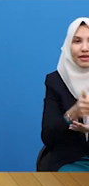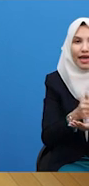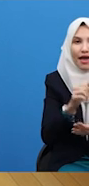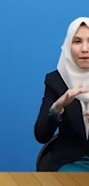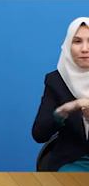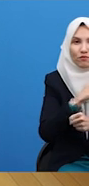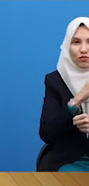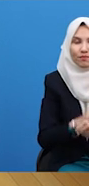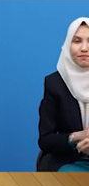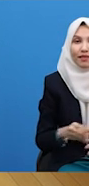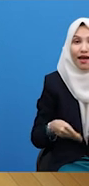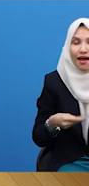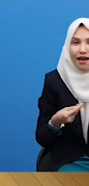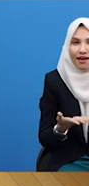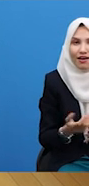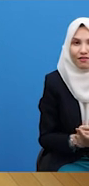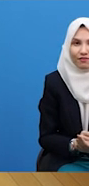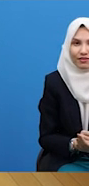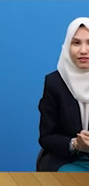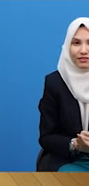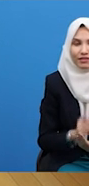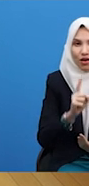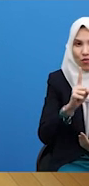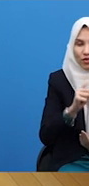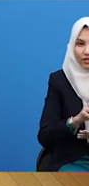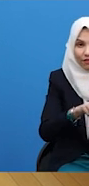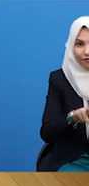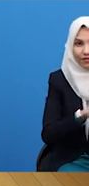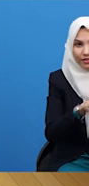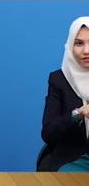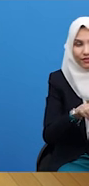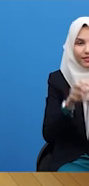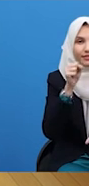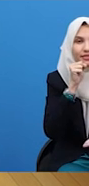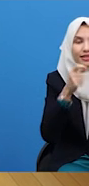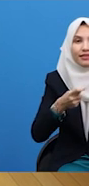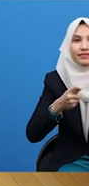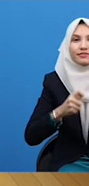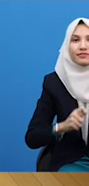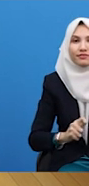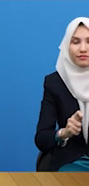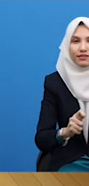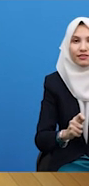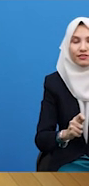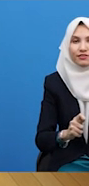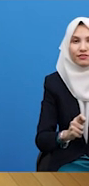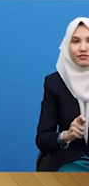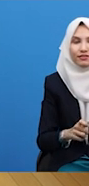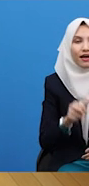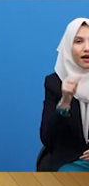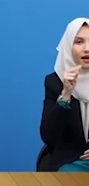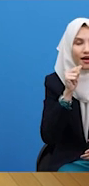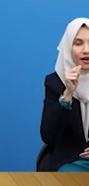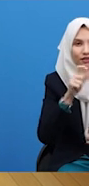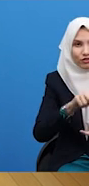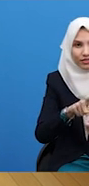However, there's one part in the video where Shelly tried to persuade Aina to